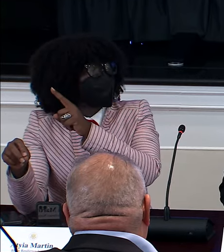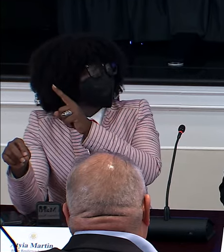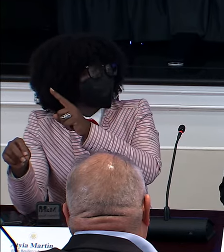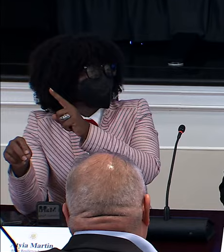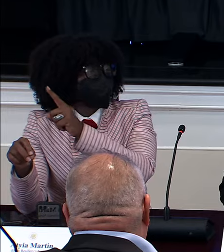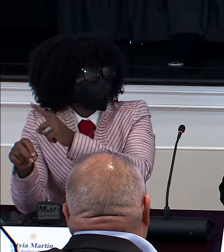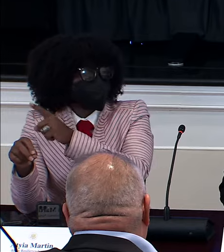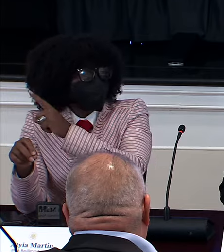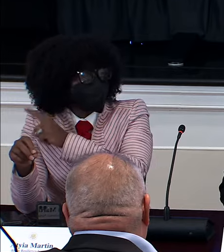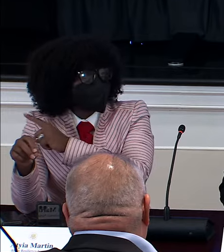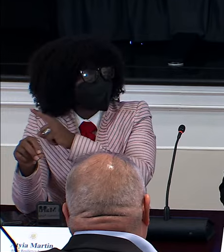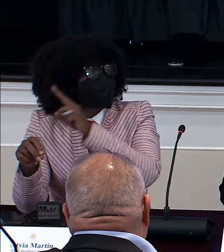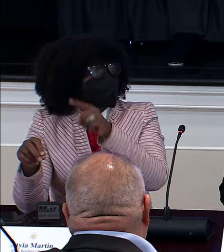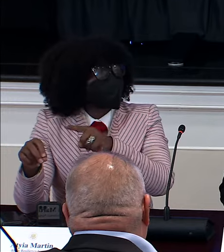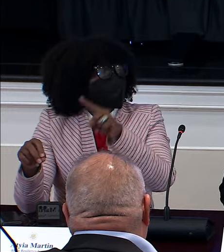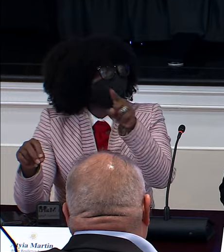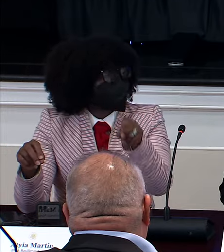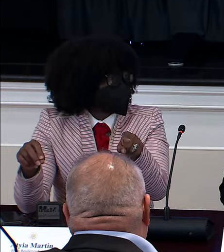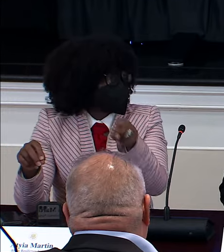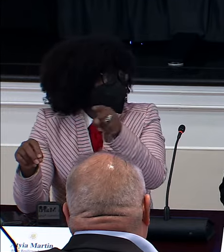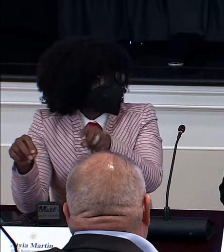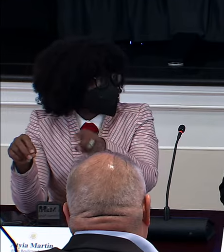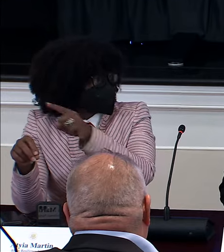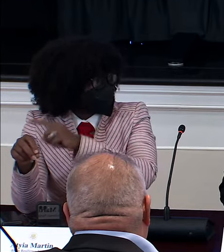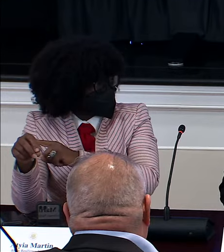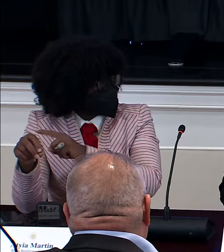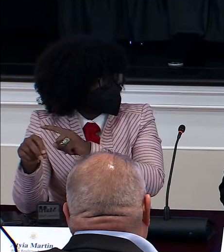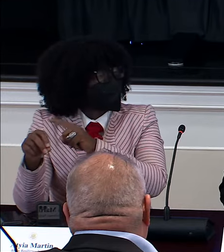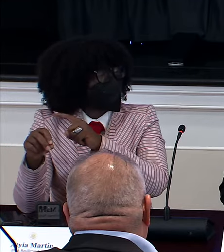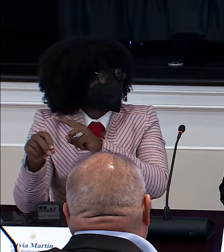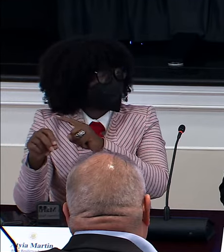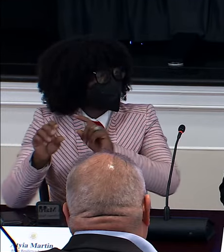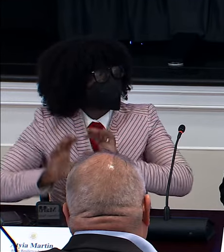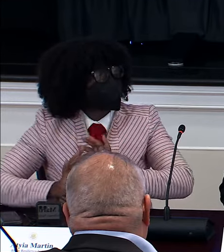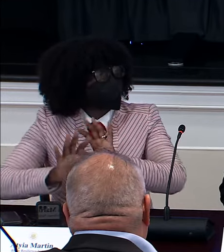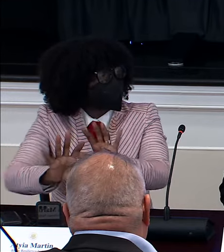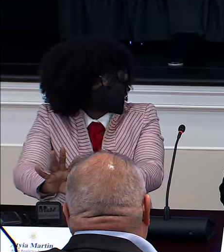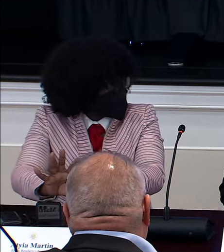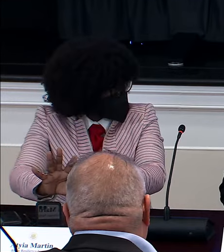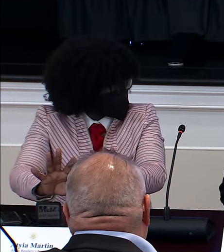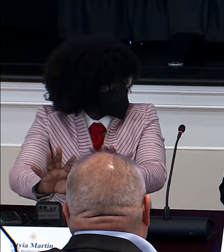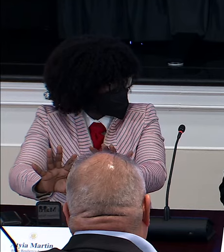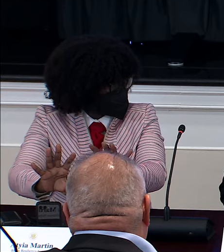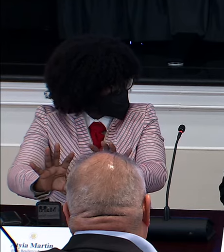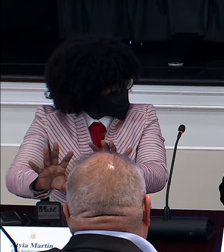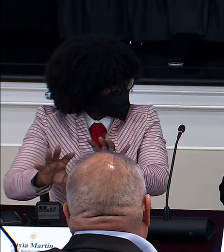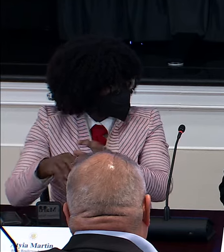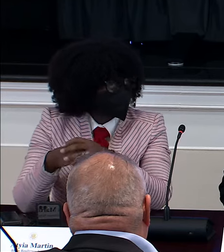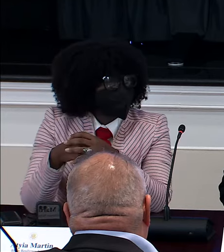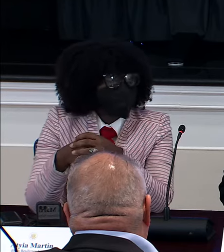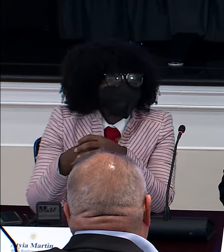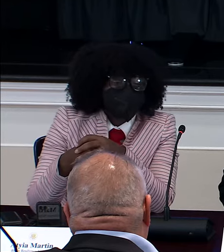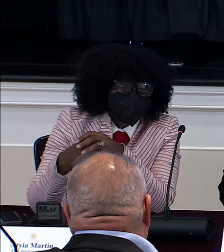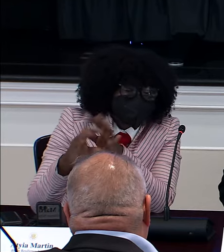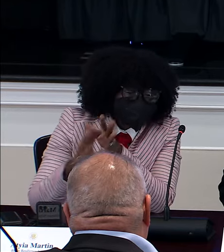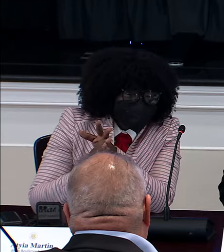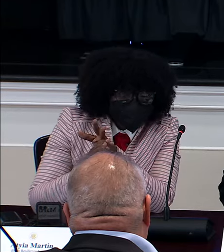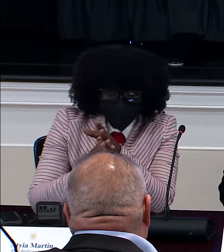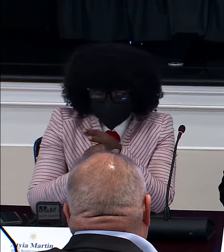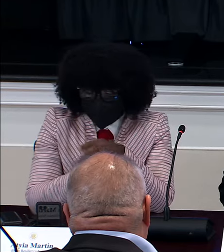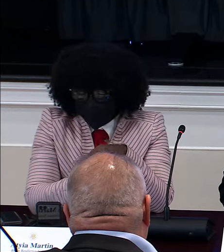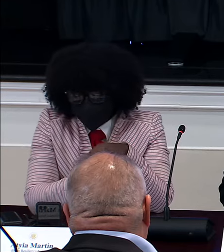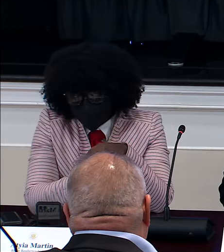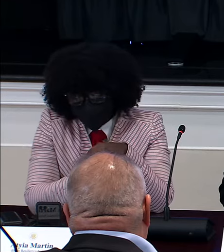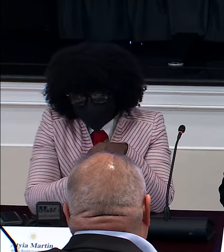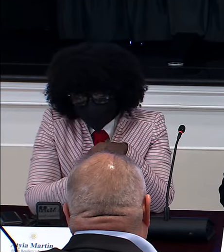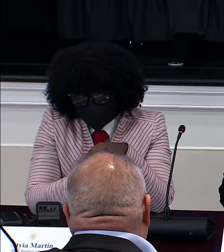insurance allowed for to rebuild their homes because of the changes in the zoning, in essence, pushing people out of their own communities. The